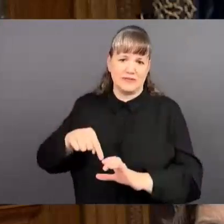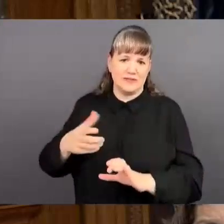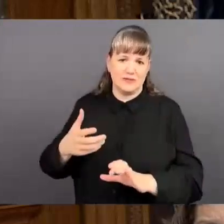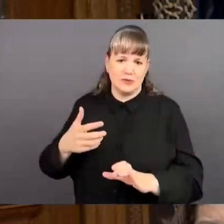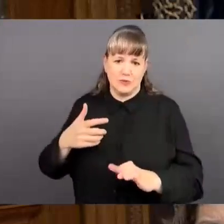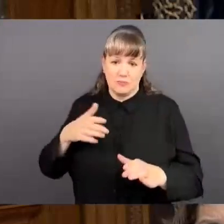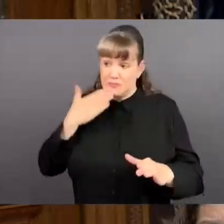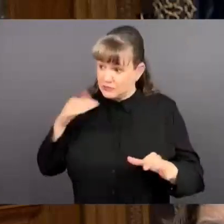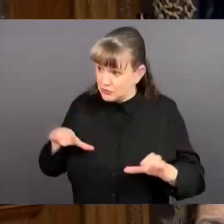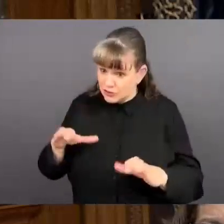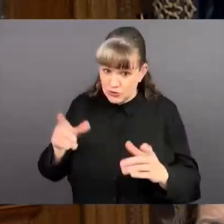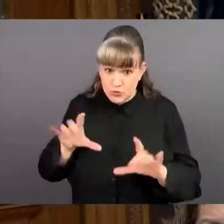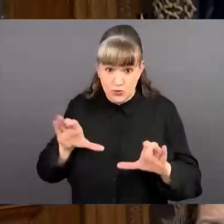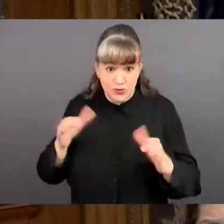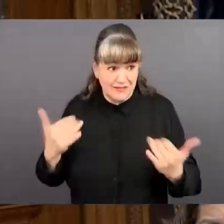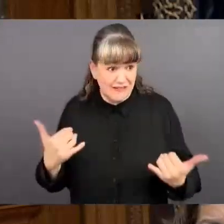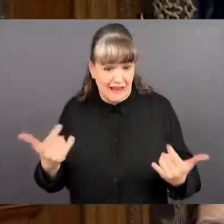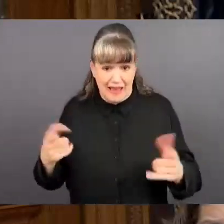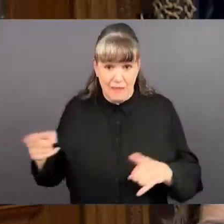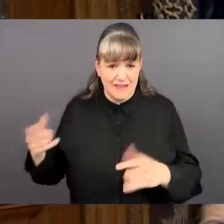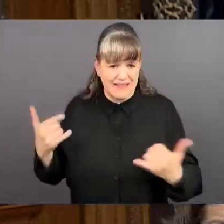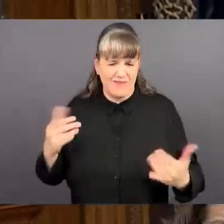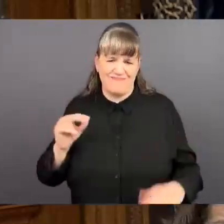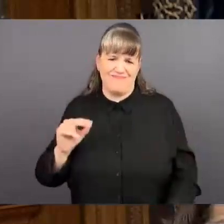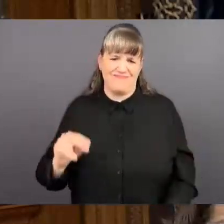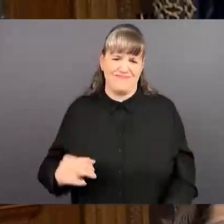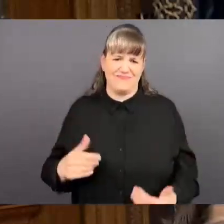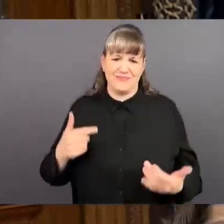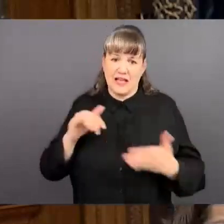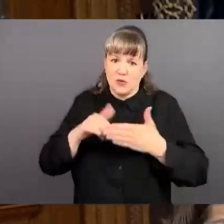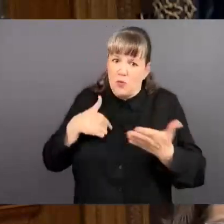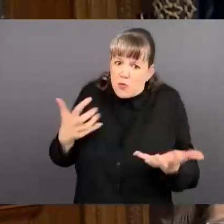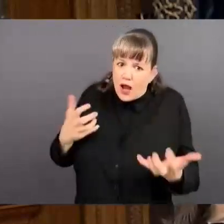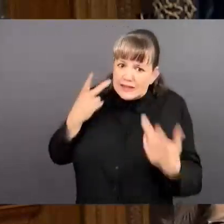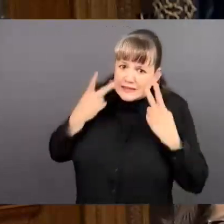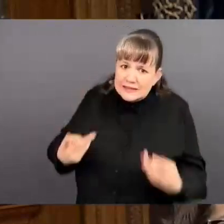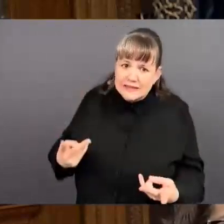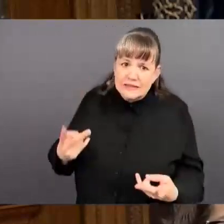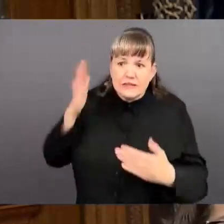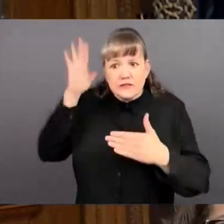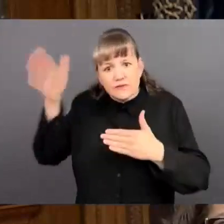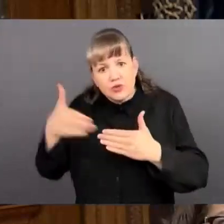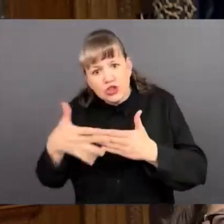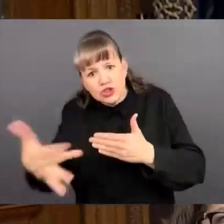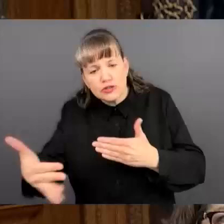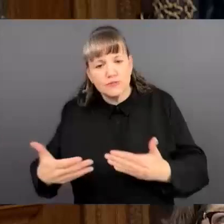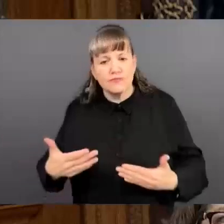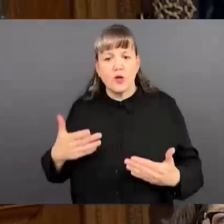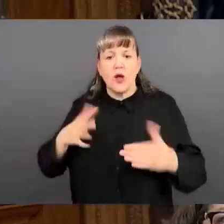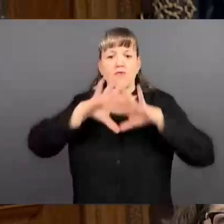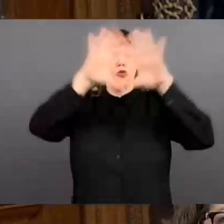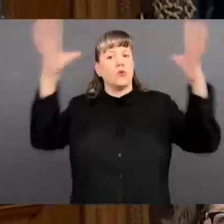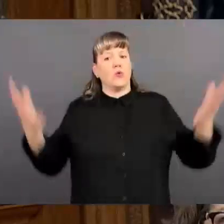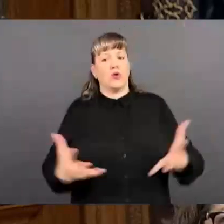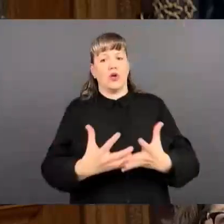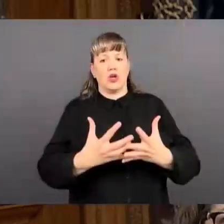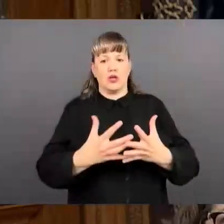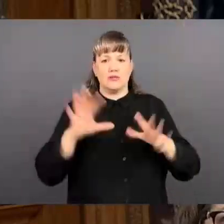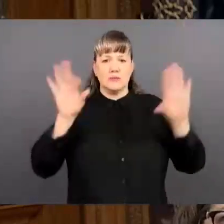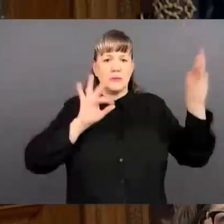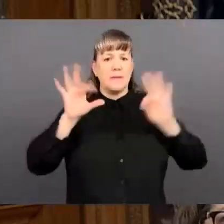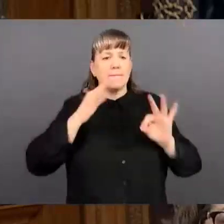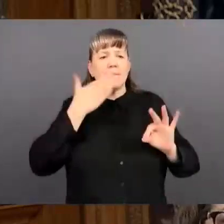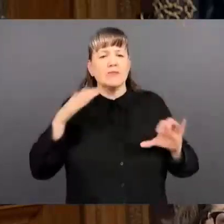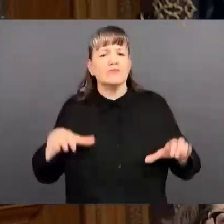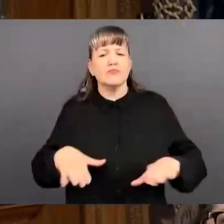like to have in the future, best practices from around the world coming here. I would ask